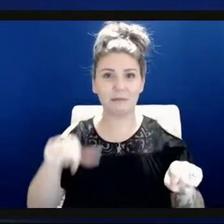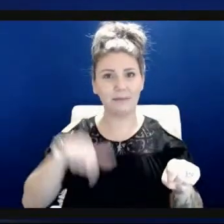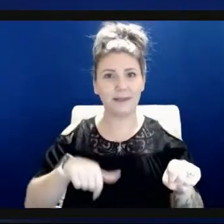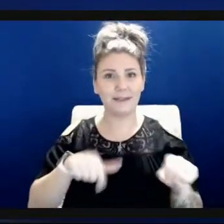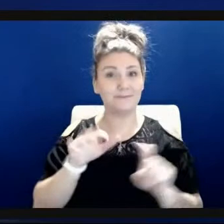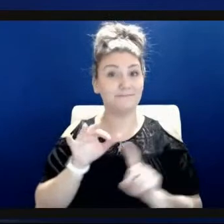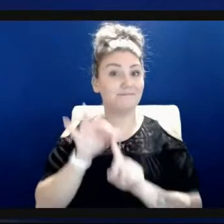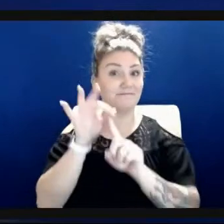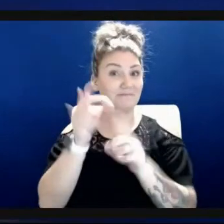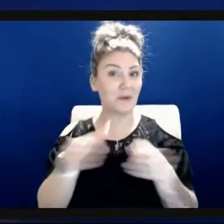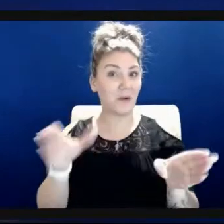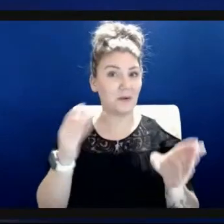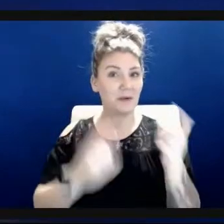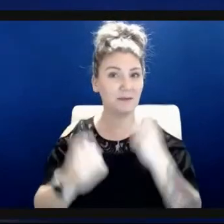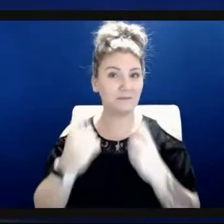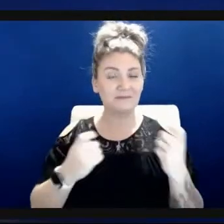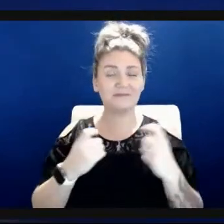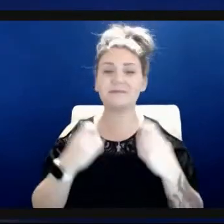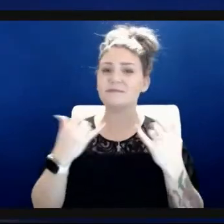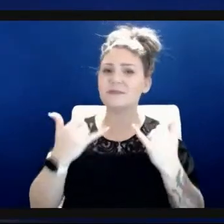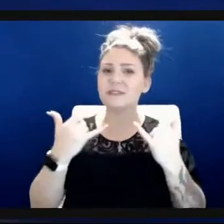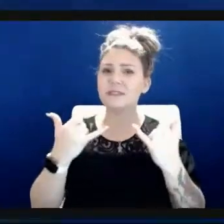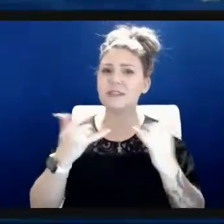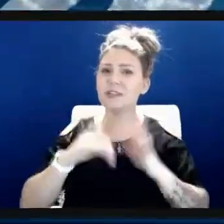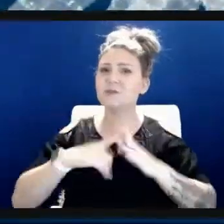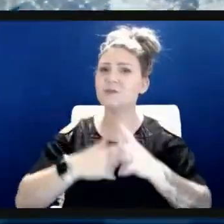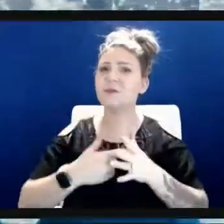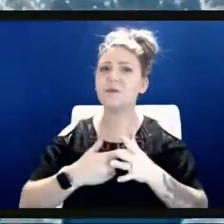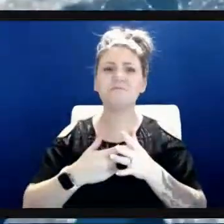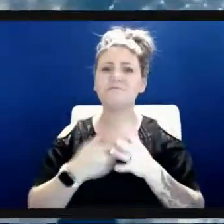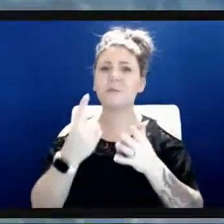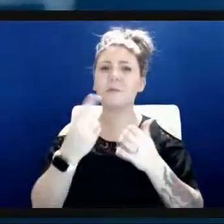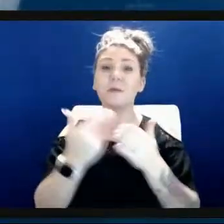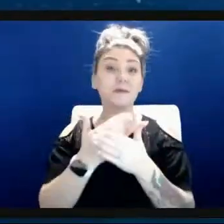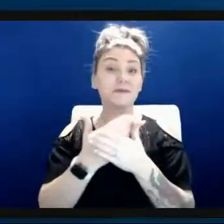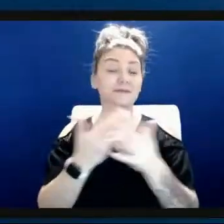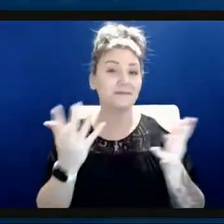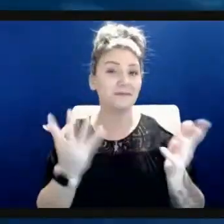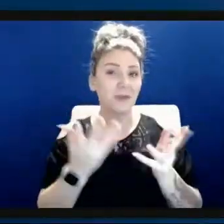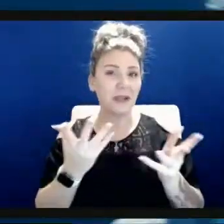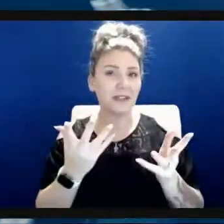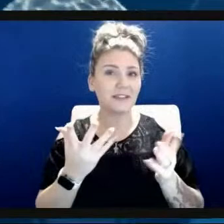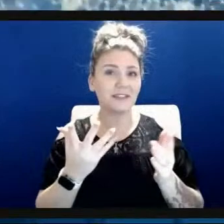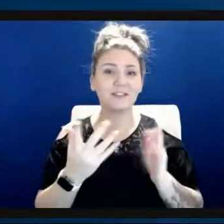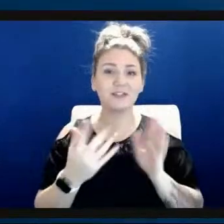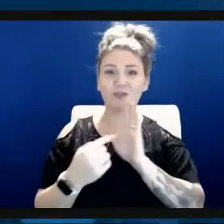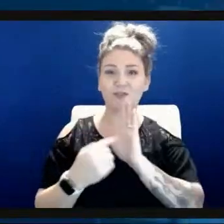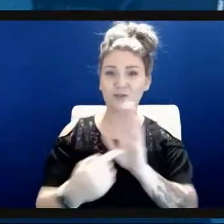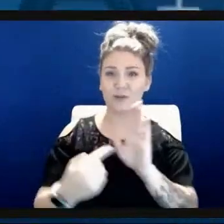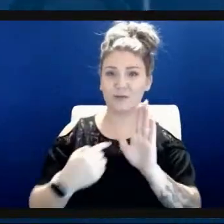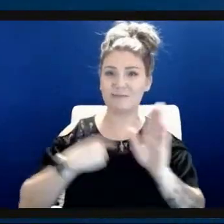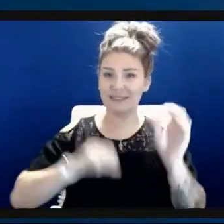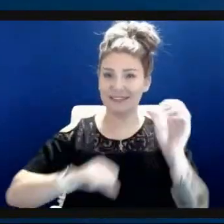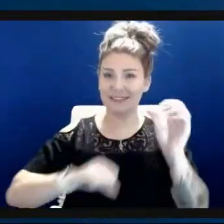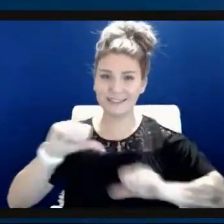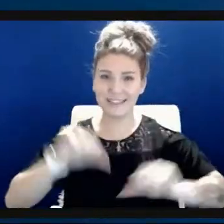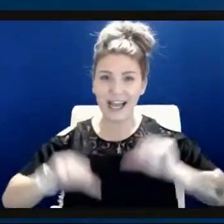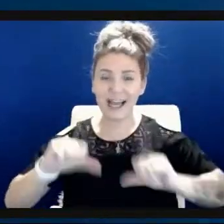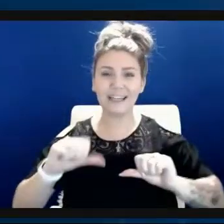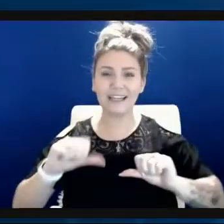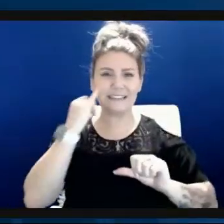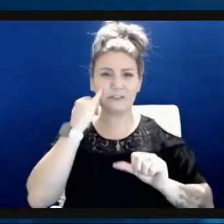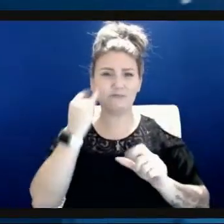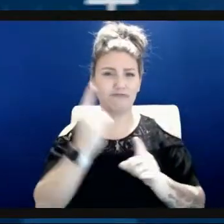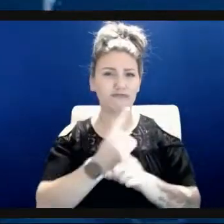Mics. Today we begin something new. Today begins Show Me the Science. If you're a regular viewer, you know